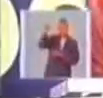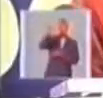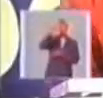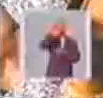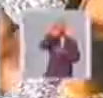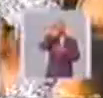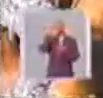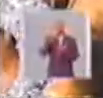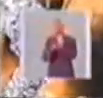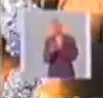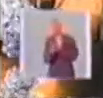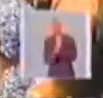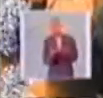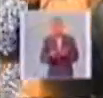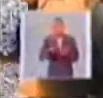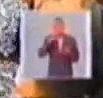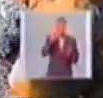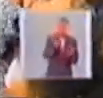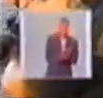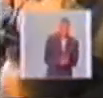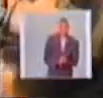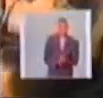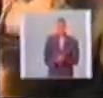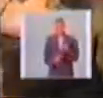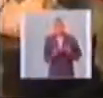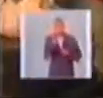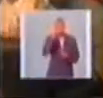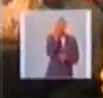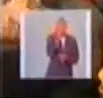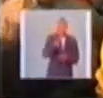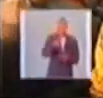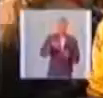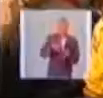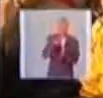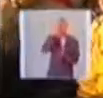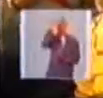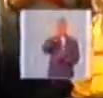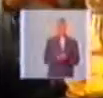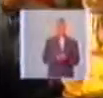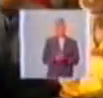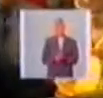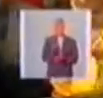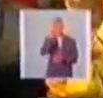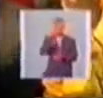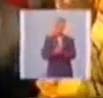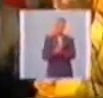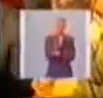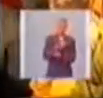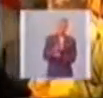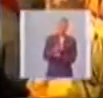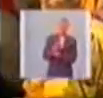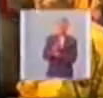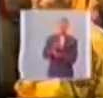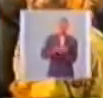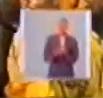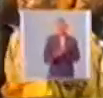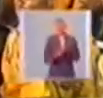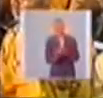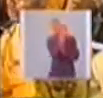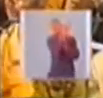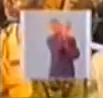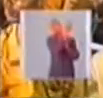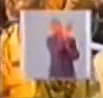ya adwuma enye ye asem no ka na ye no kre na e mo san say one cross check the or ka no one hwe ni ye ntino adna ba ba ye part